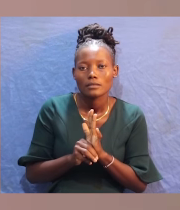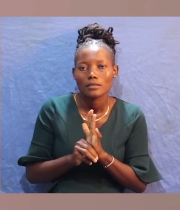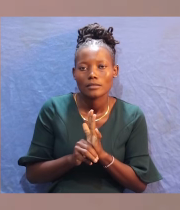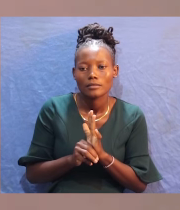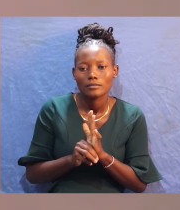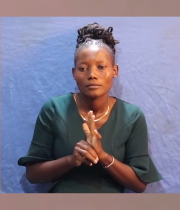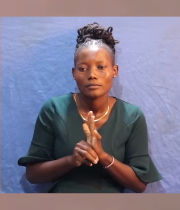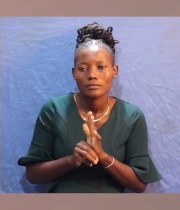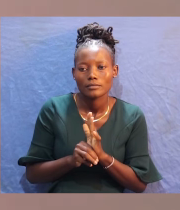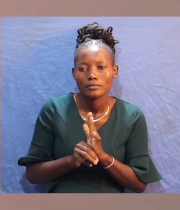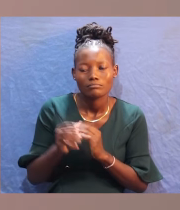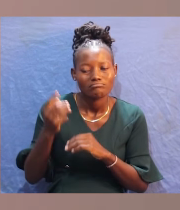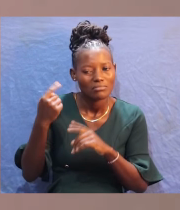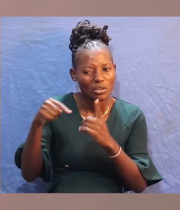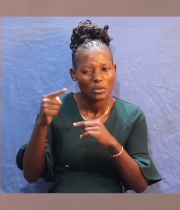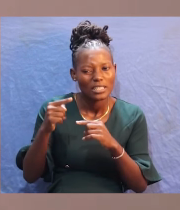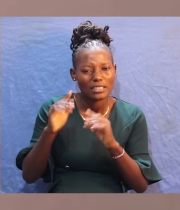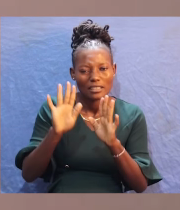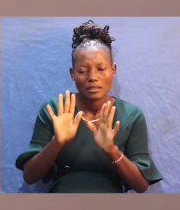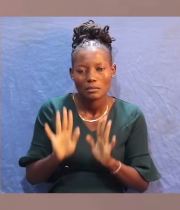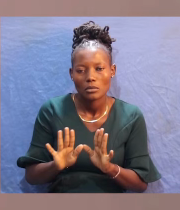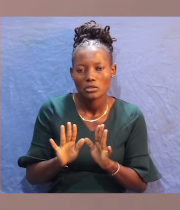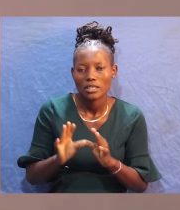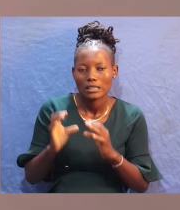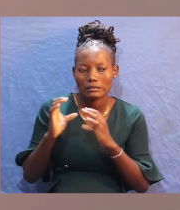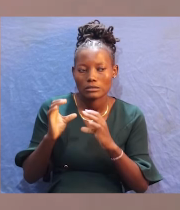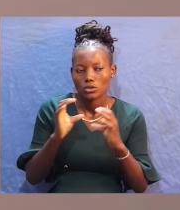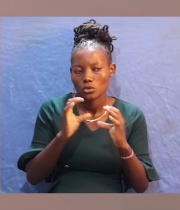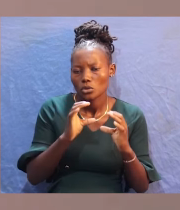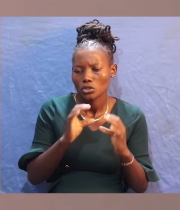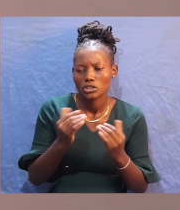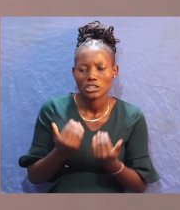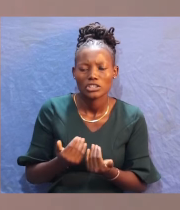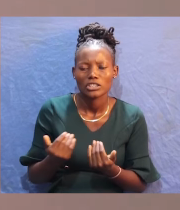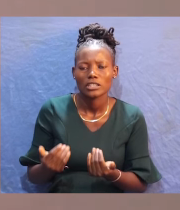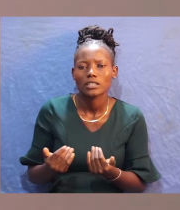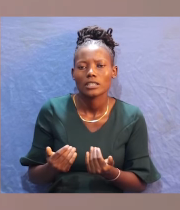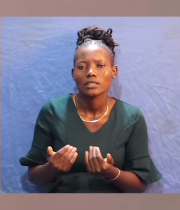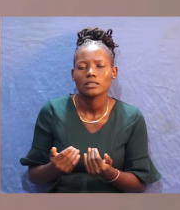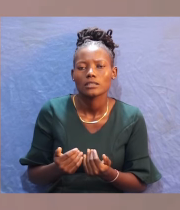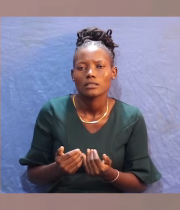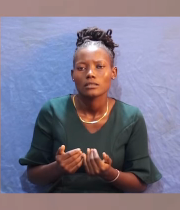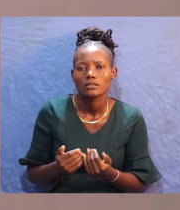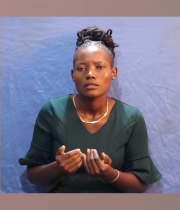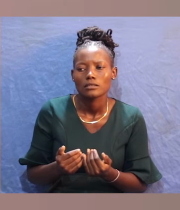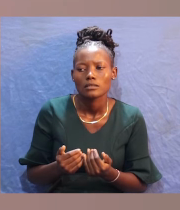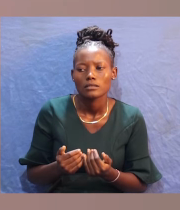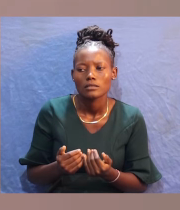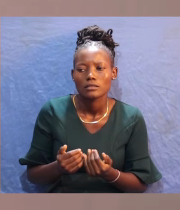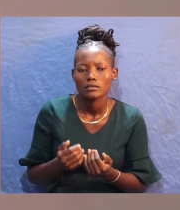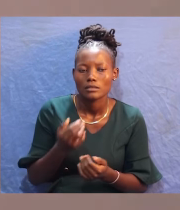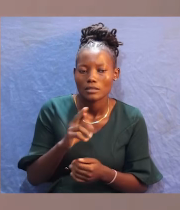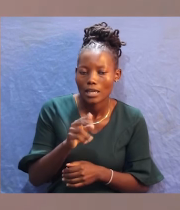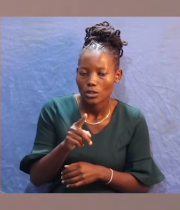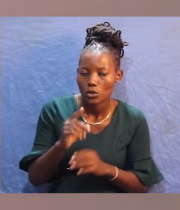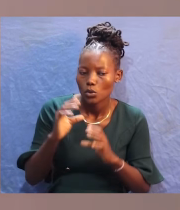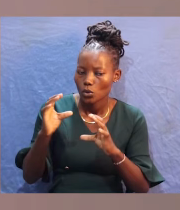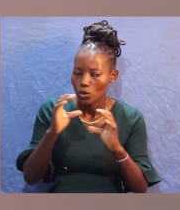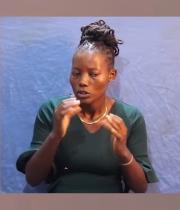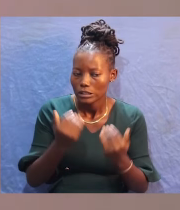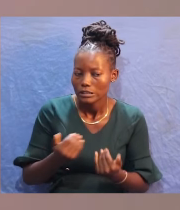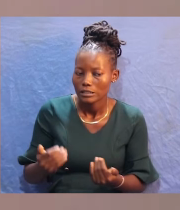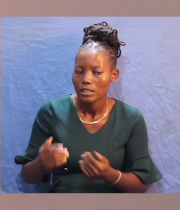is winning necessary? Are you coaching these children to, are you coaching them to compete? Are you coaching them